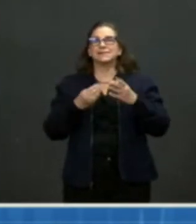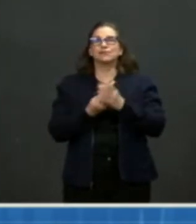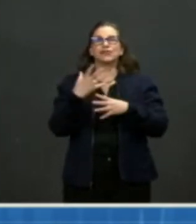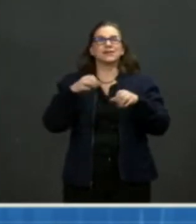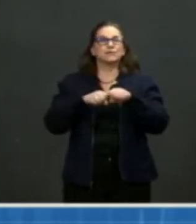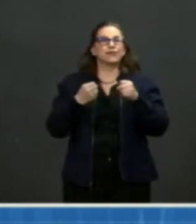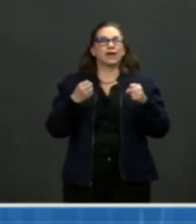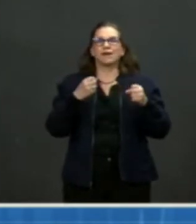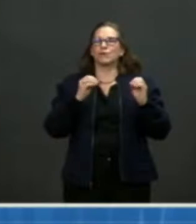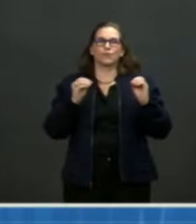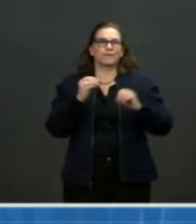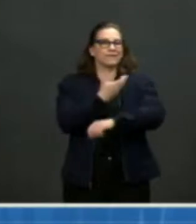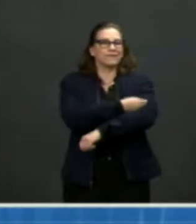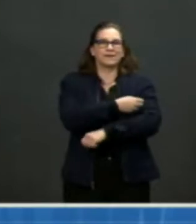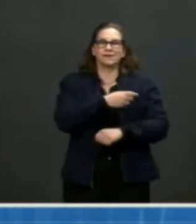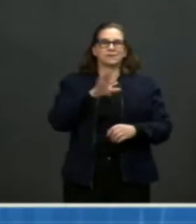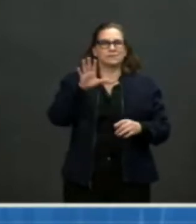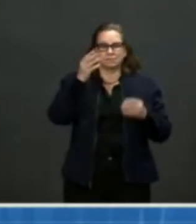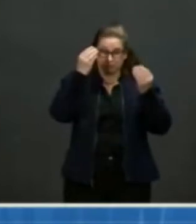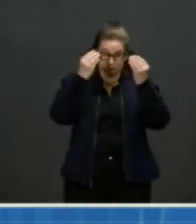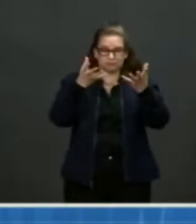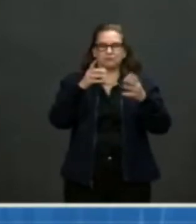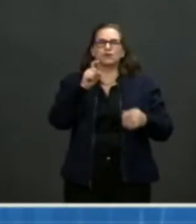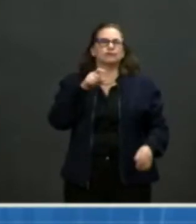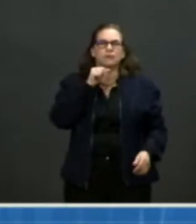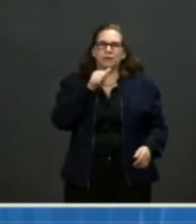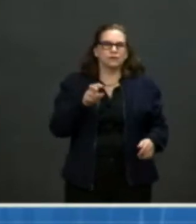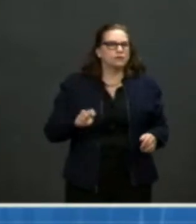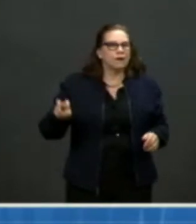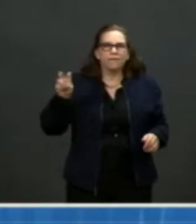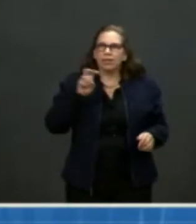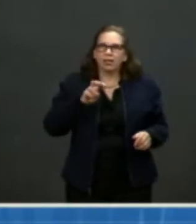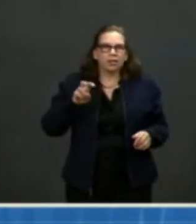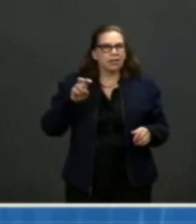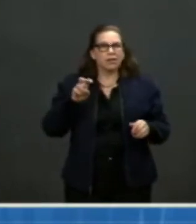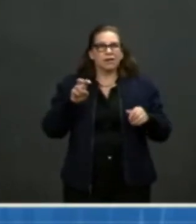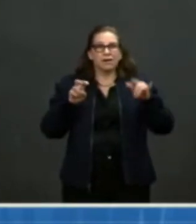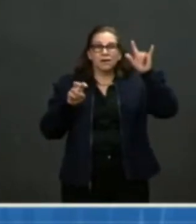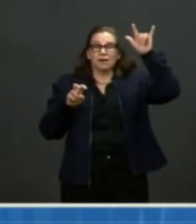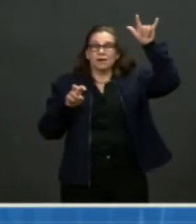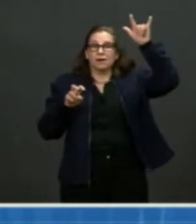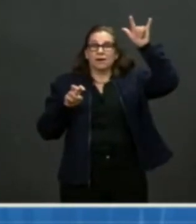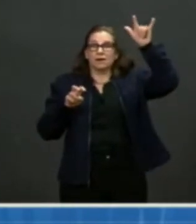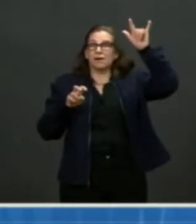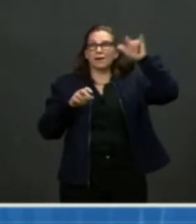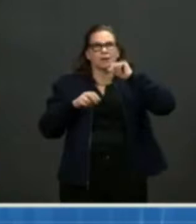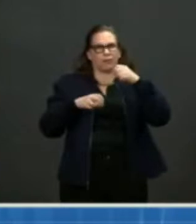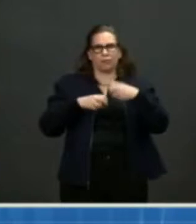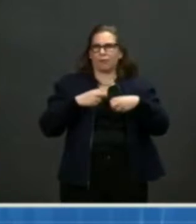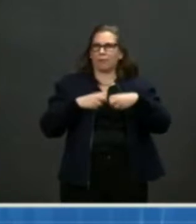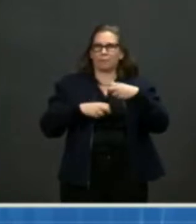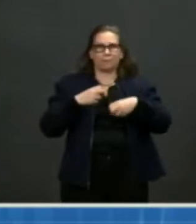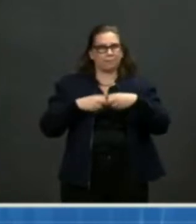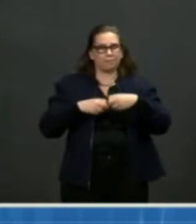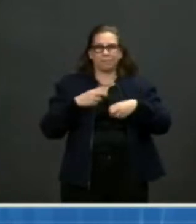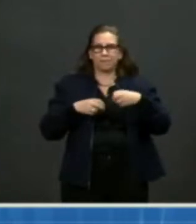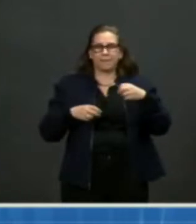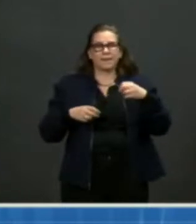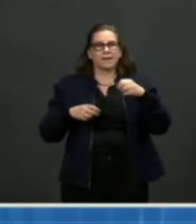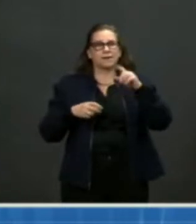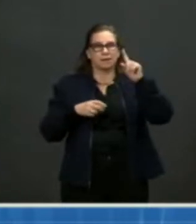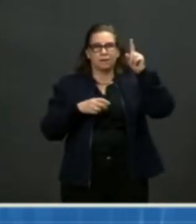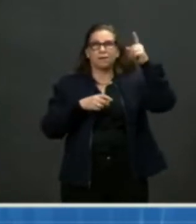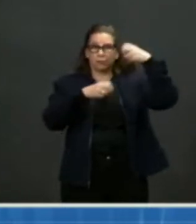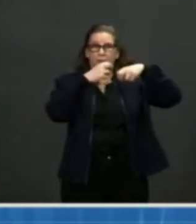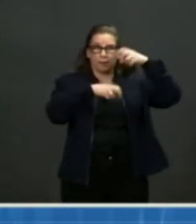what happens when you are on the airplane itself, but what happens when people travel. That is, they go out, they mix with people who are not